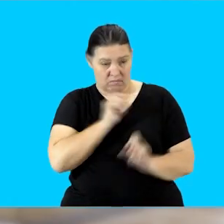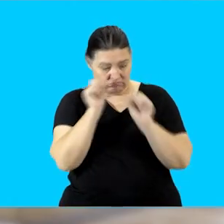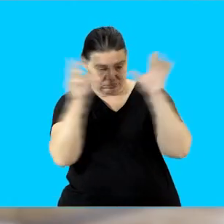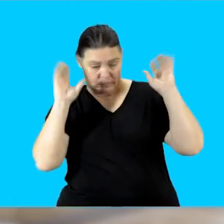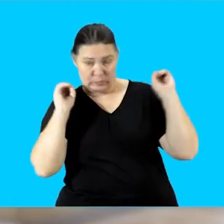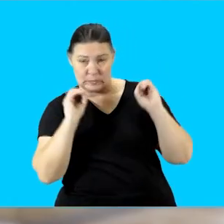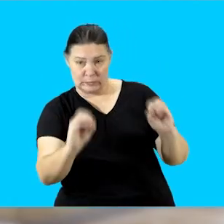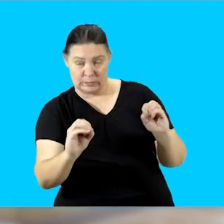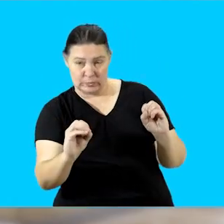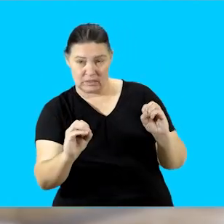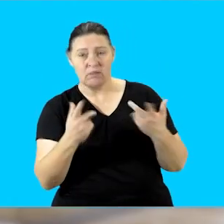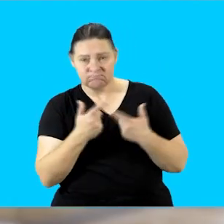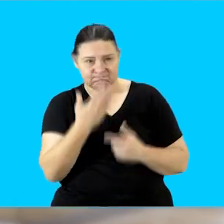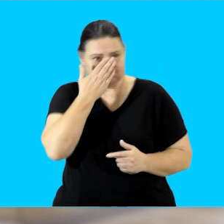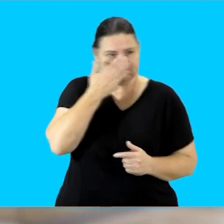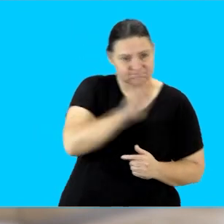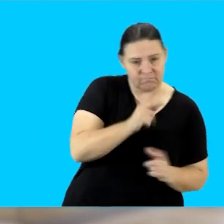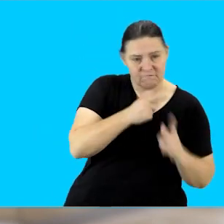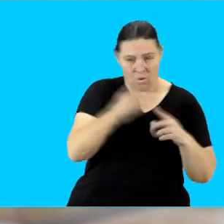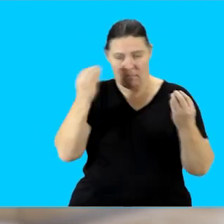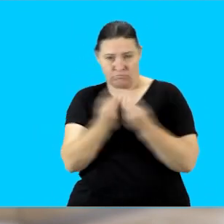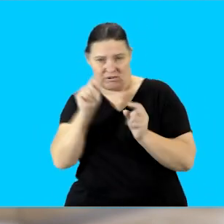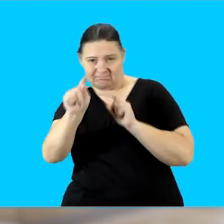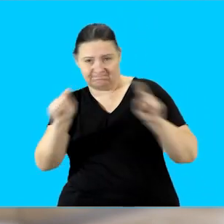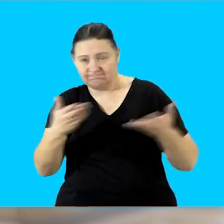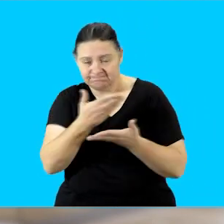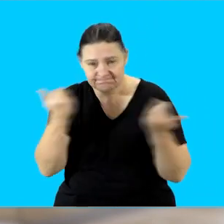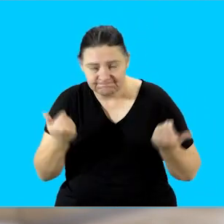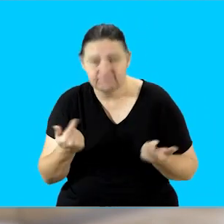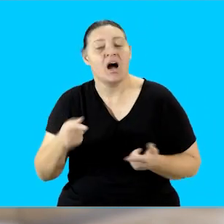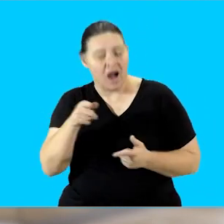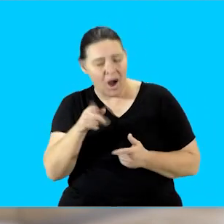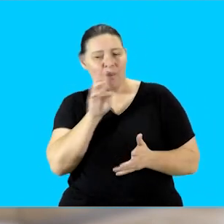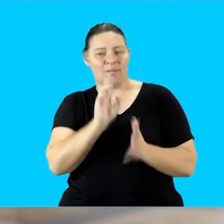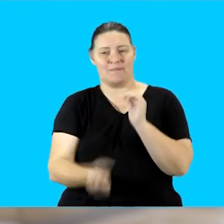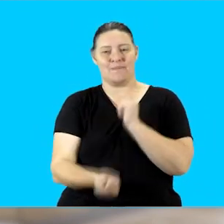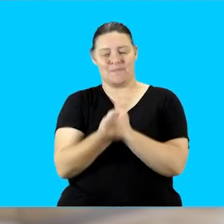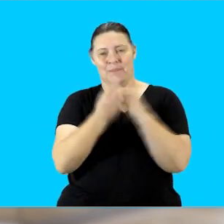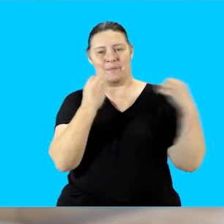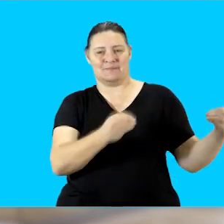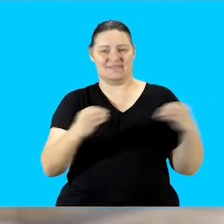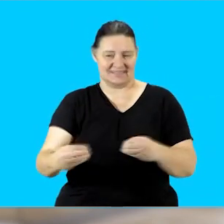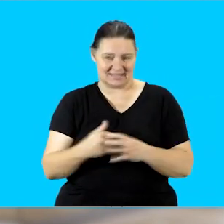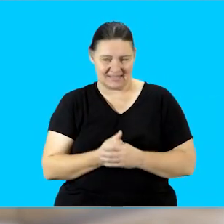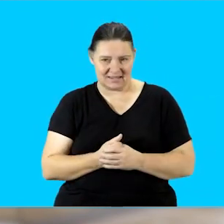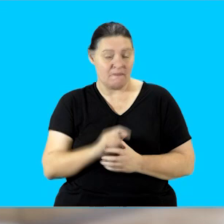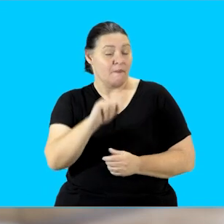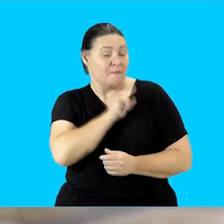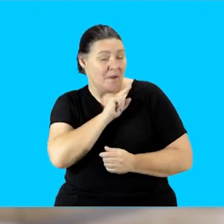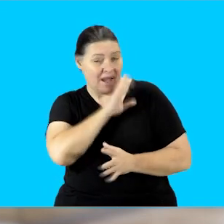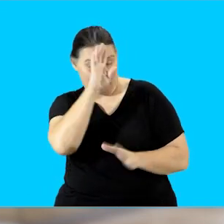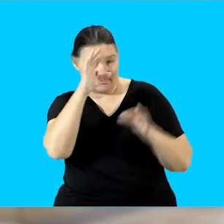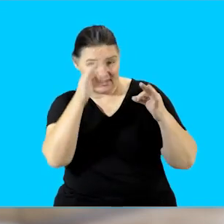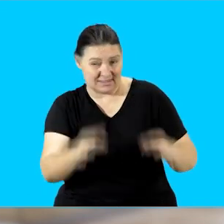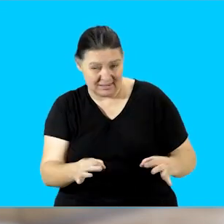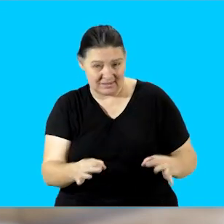we are not aware of the changes in their attitude towards our product, it's going to cause problems for our business, because